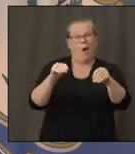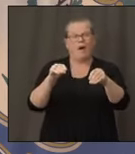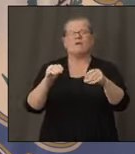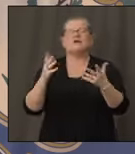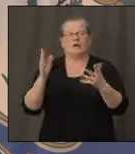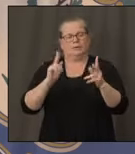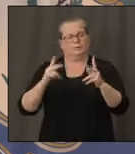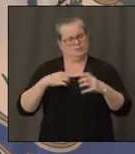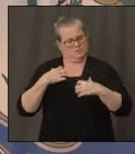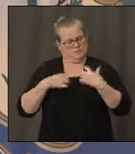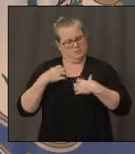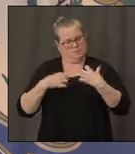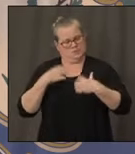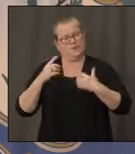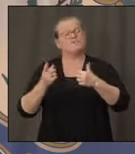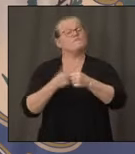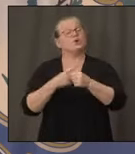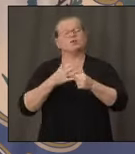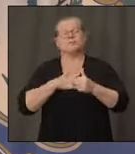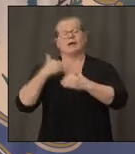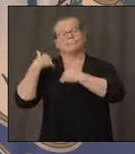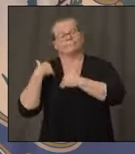think we're pushing that.